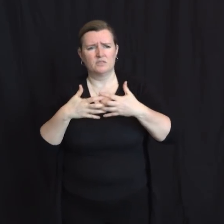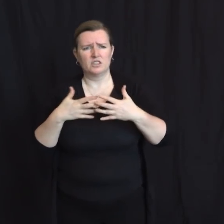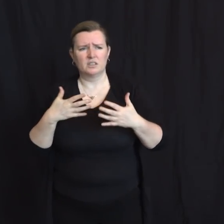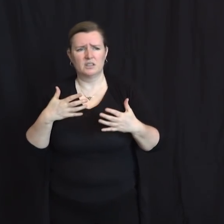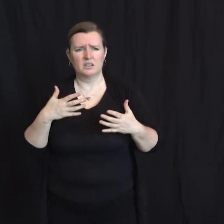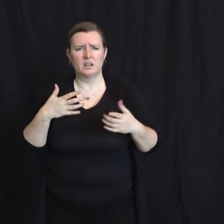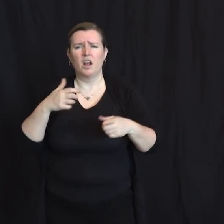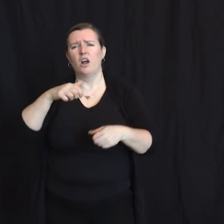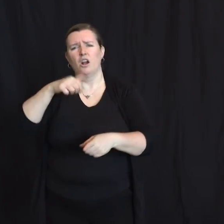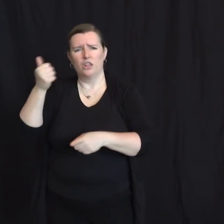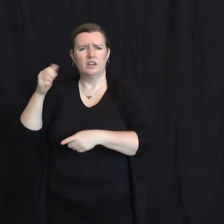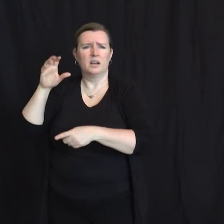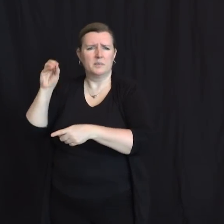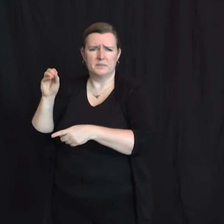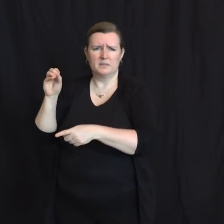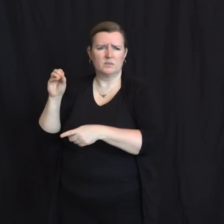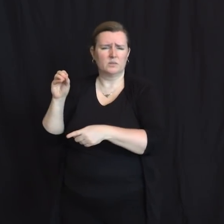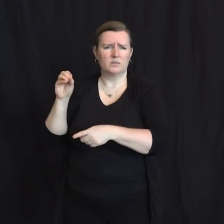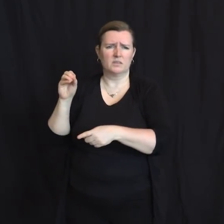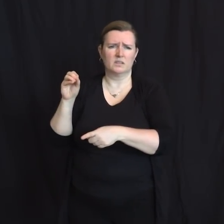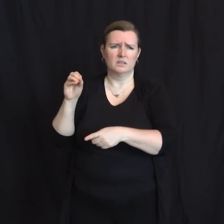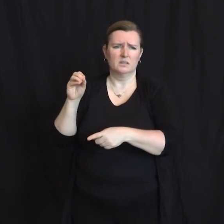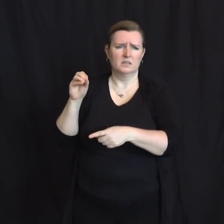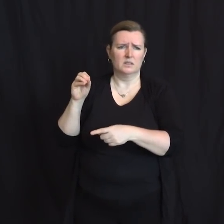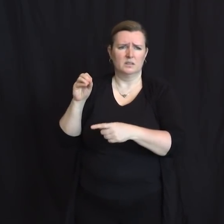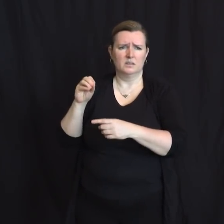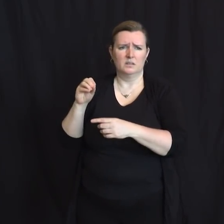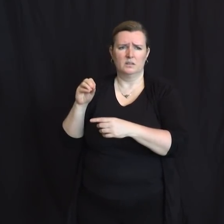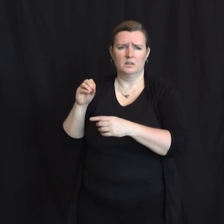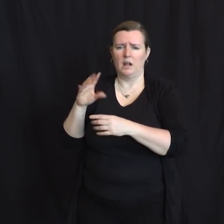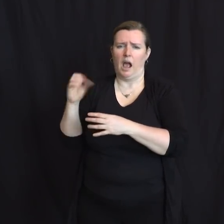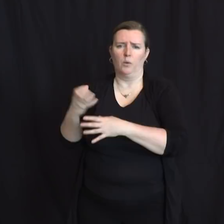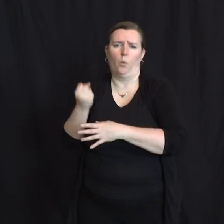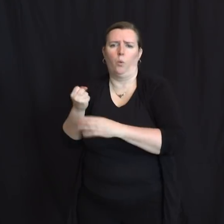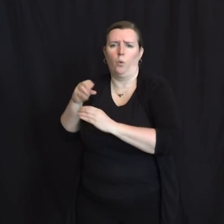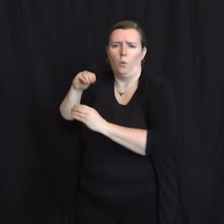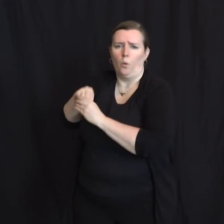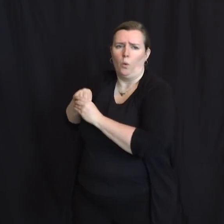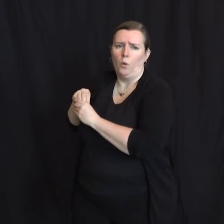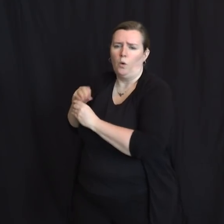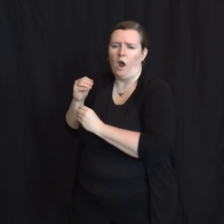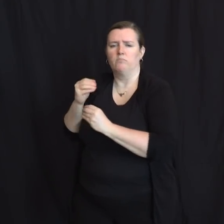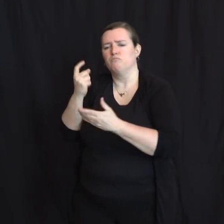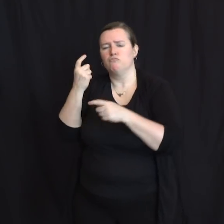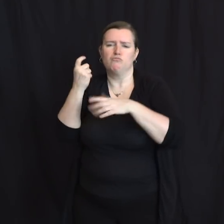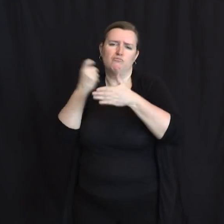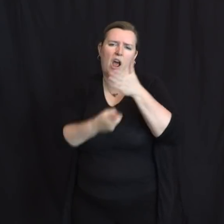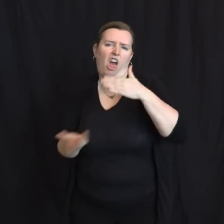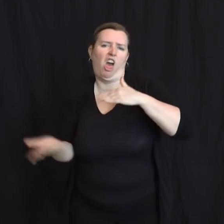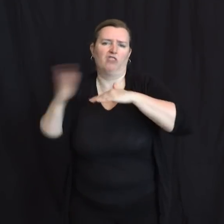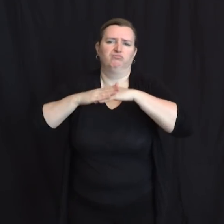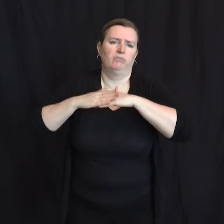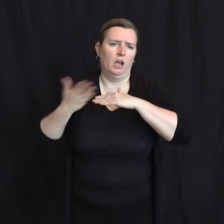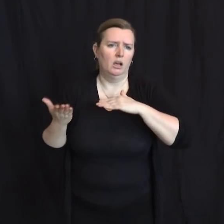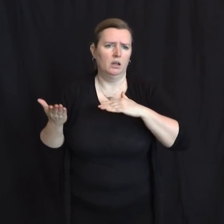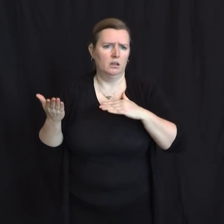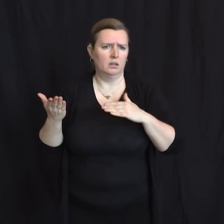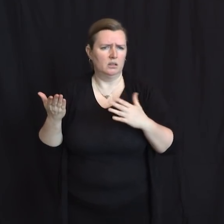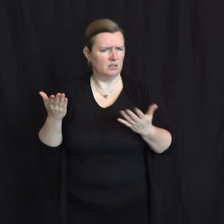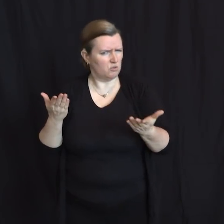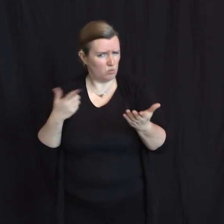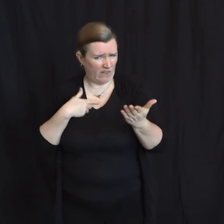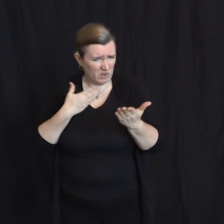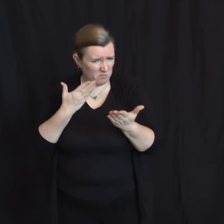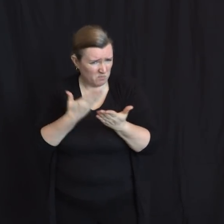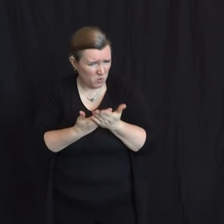was involved in possible hoarding and price gouging? Have you gotten any reports independently of those kinds of activities out of Lakewood with